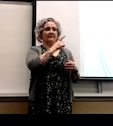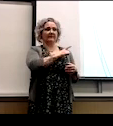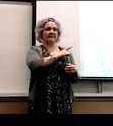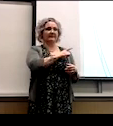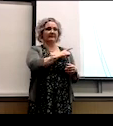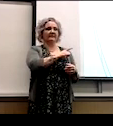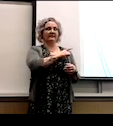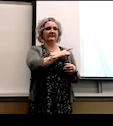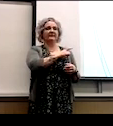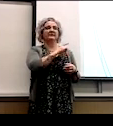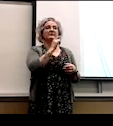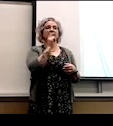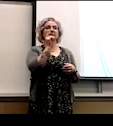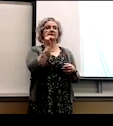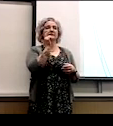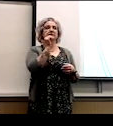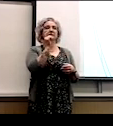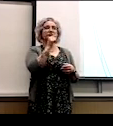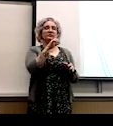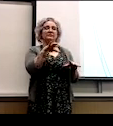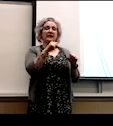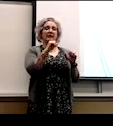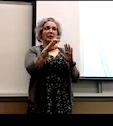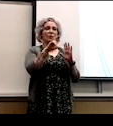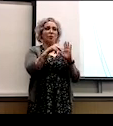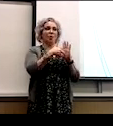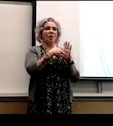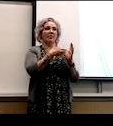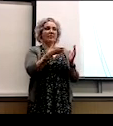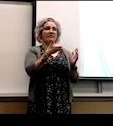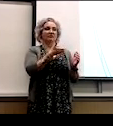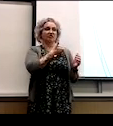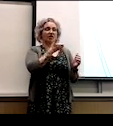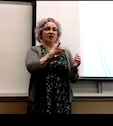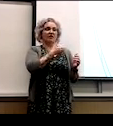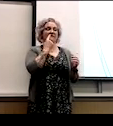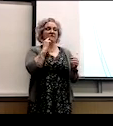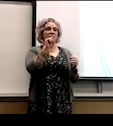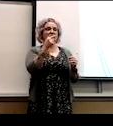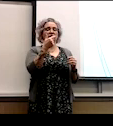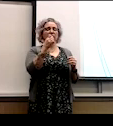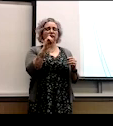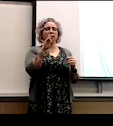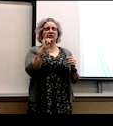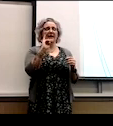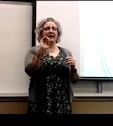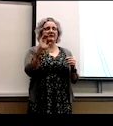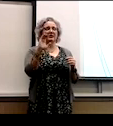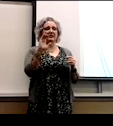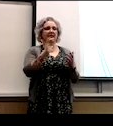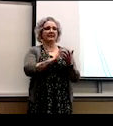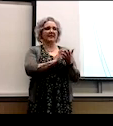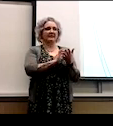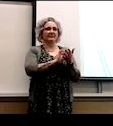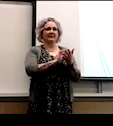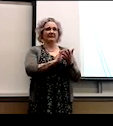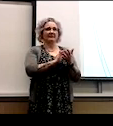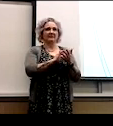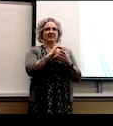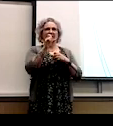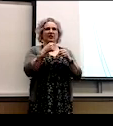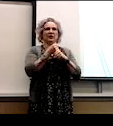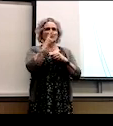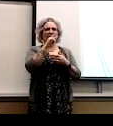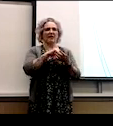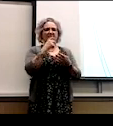actually assumed the role of chair of the Division of Geriatric Medicine as of June 2011.